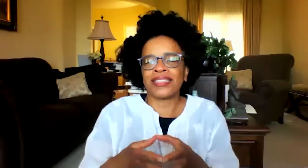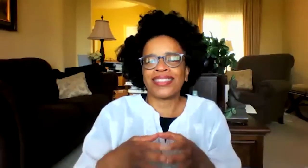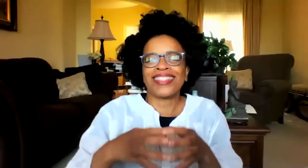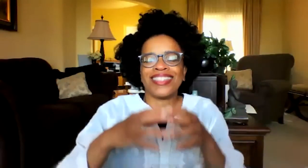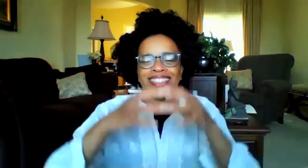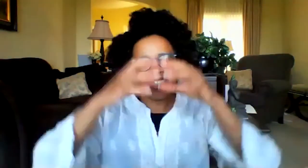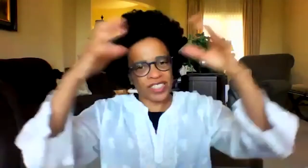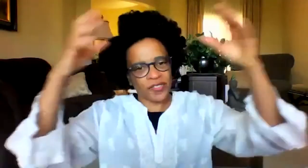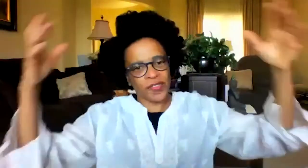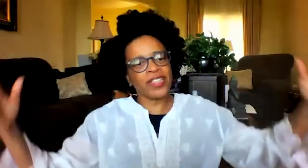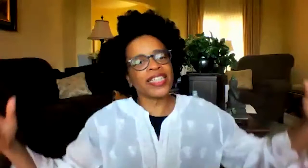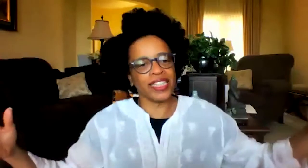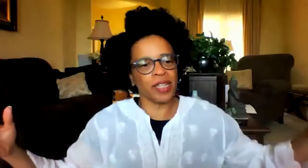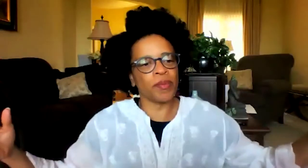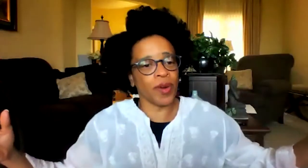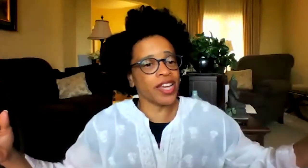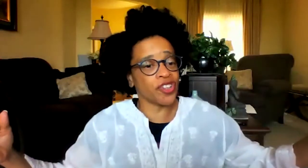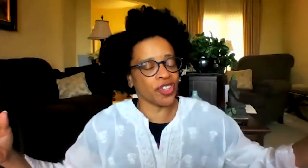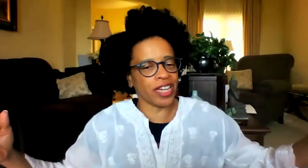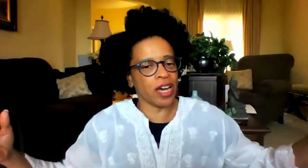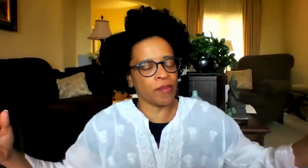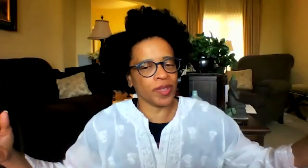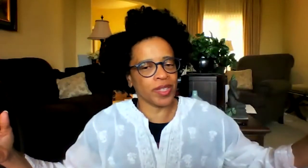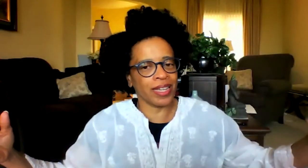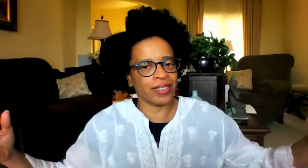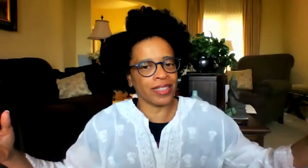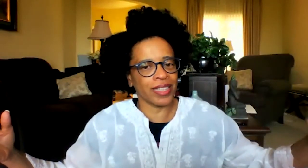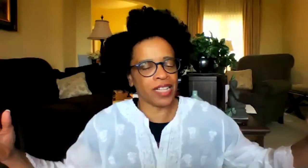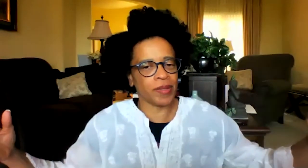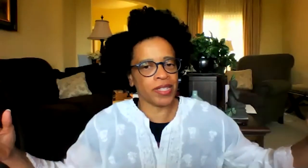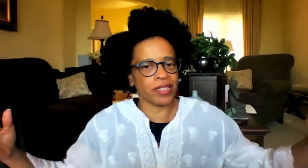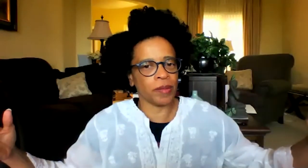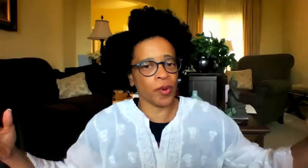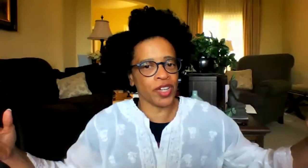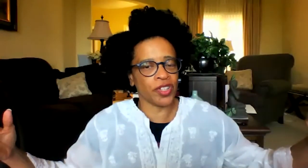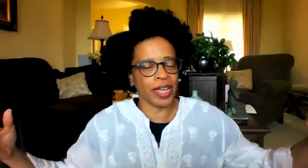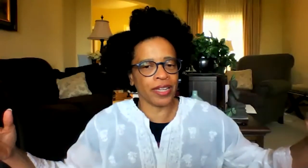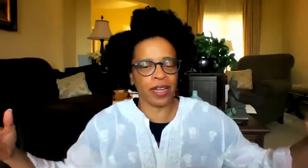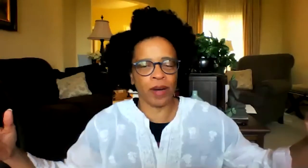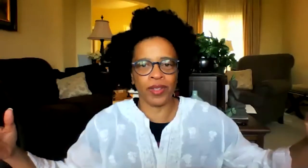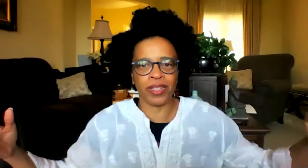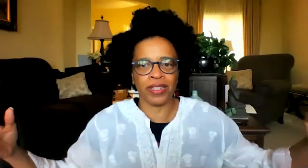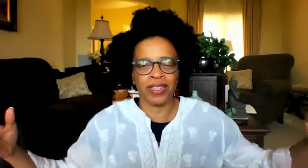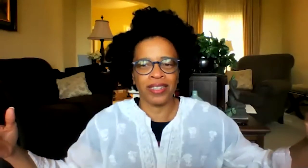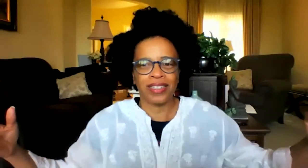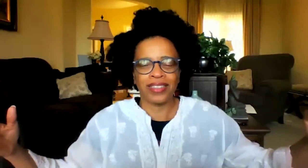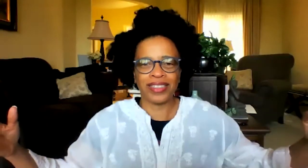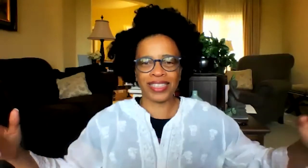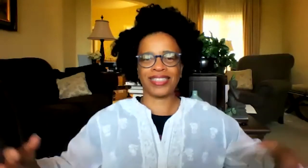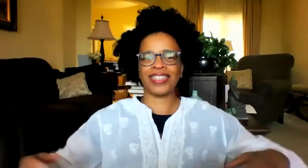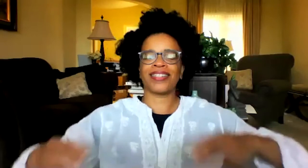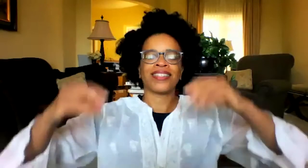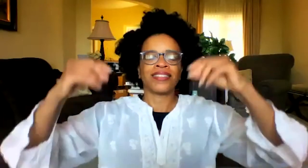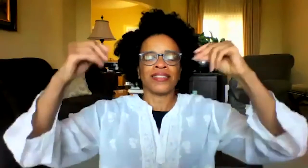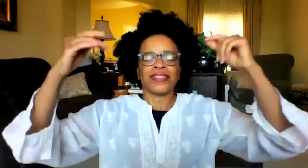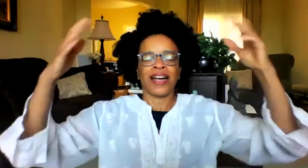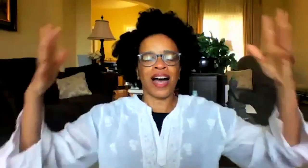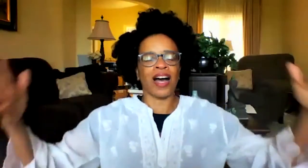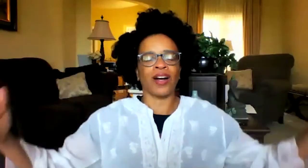And the feeling, the liberation that comes with that last piece, the liberation that can come with it. The sense